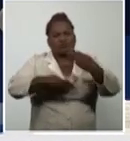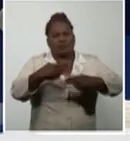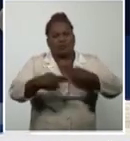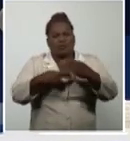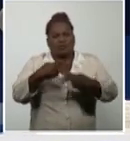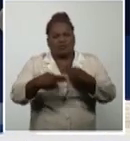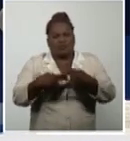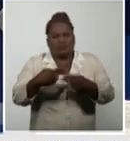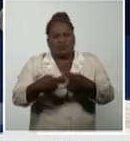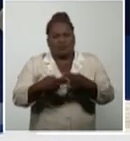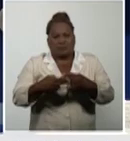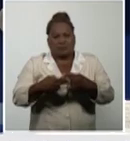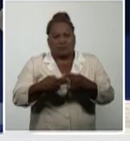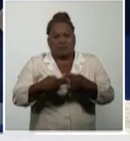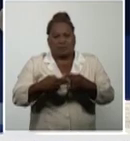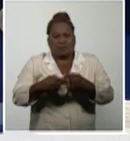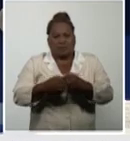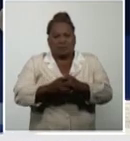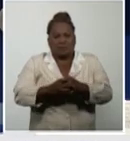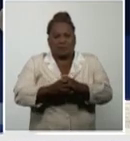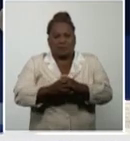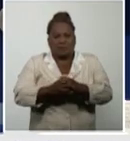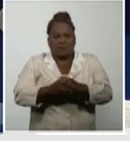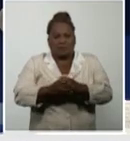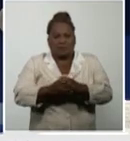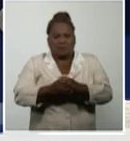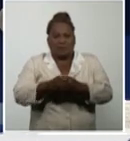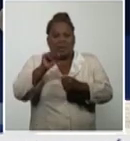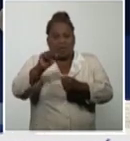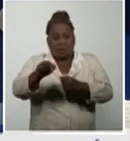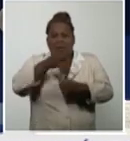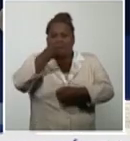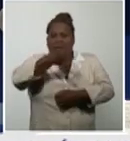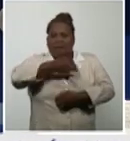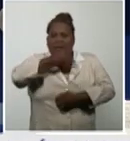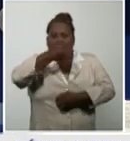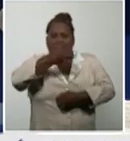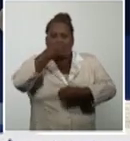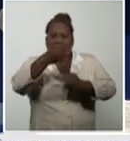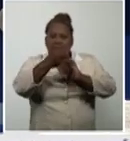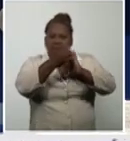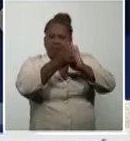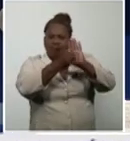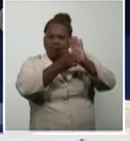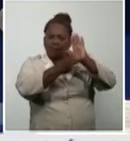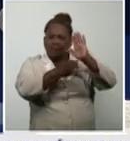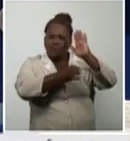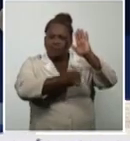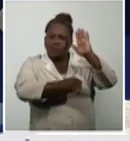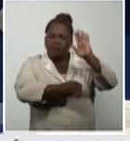51.1%. In a future briefing, I will comment on some studies that have been done